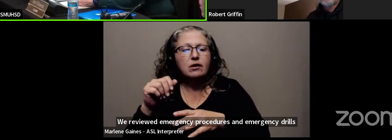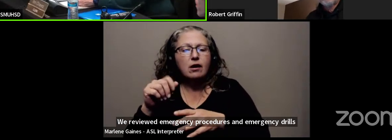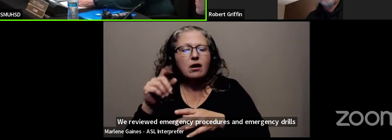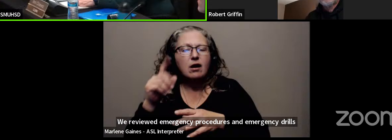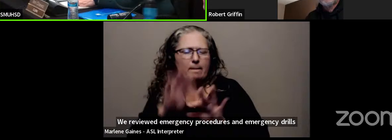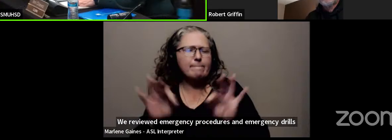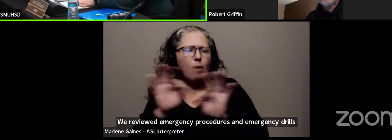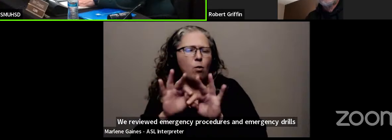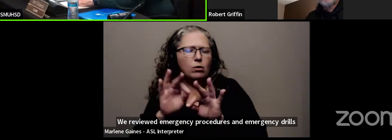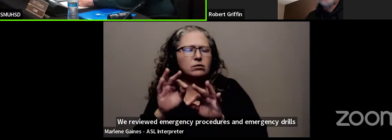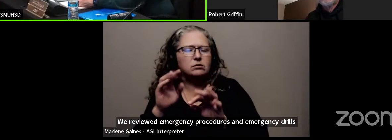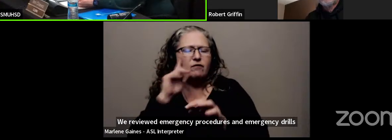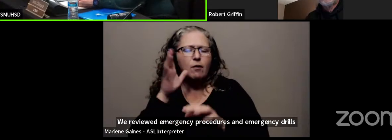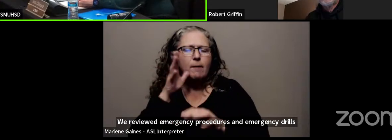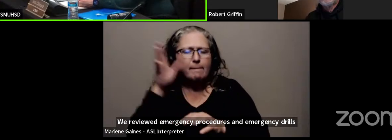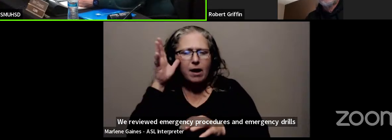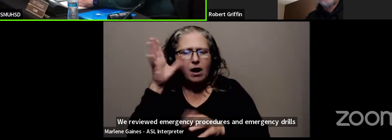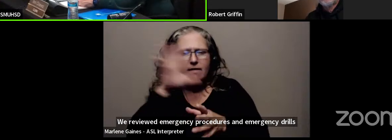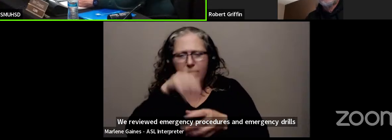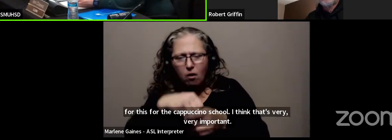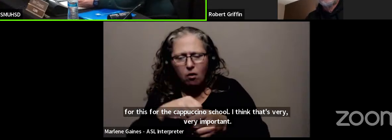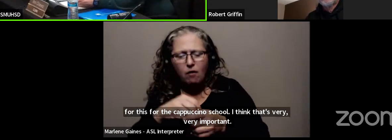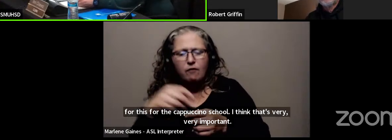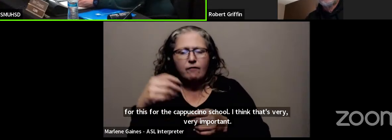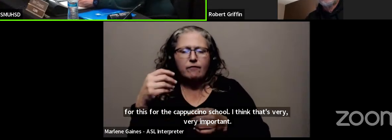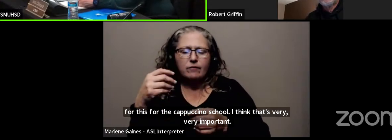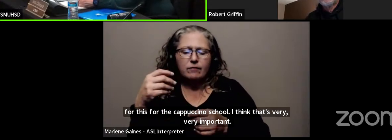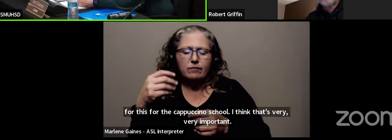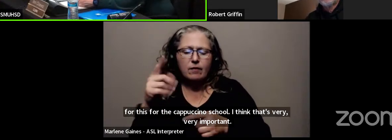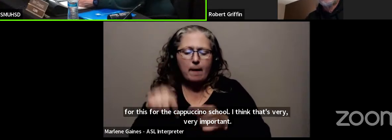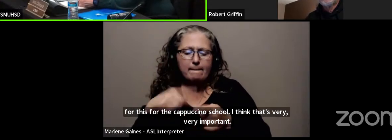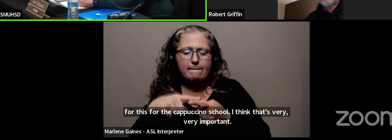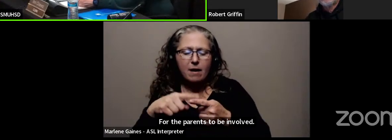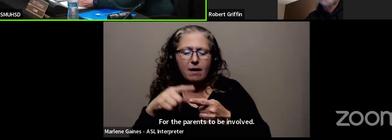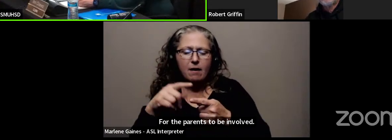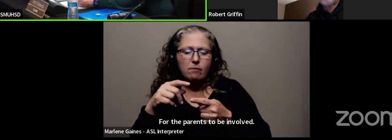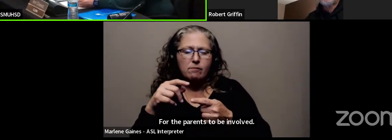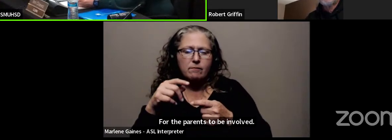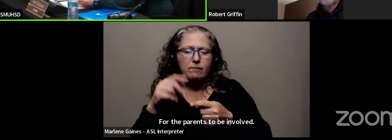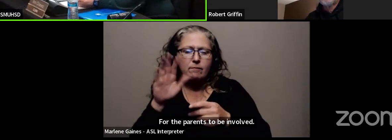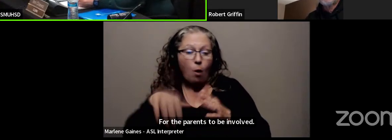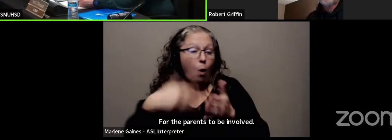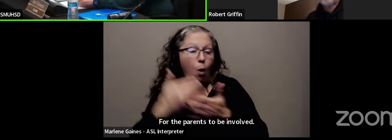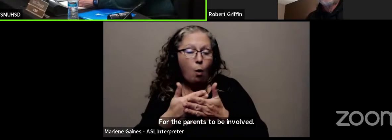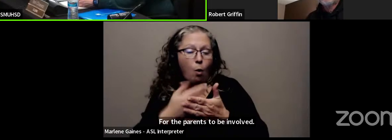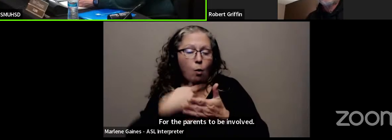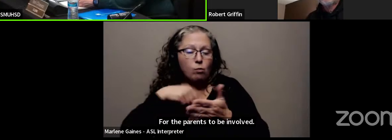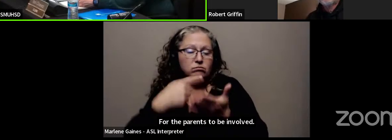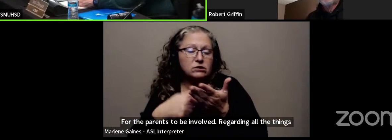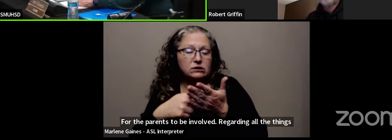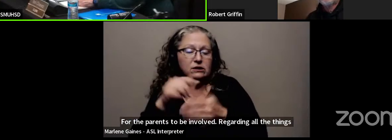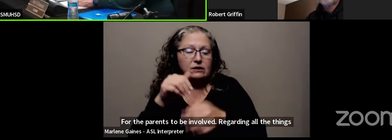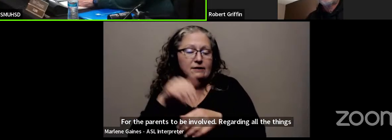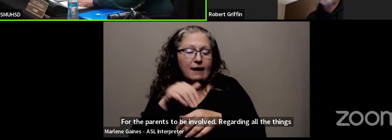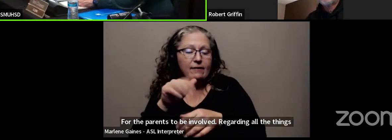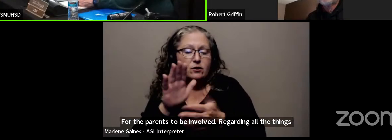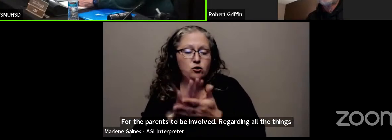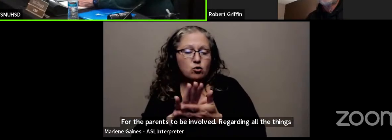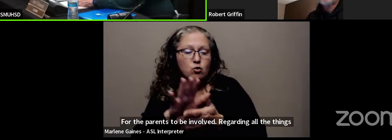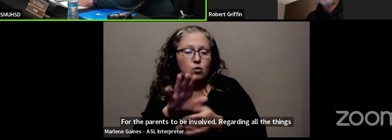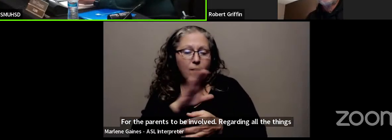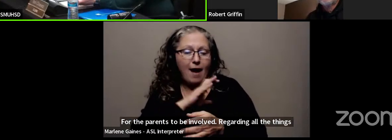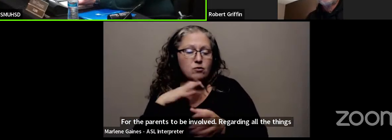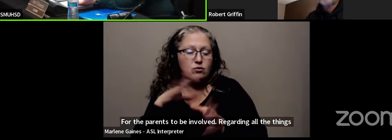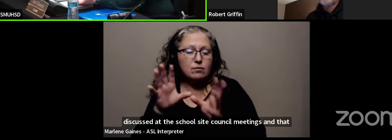important for the parents to be involved regarding all the things discussed at the school site council meetings. And that makes